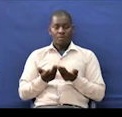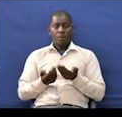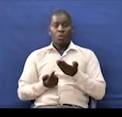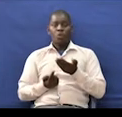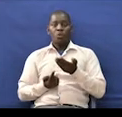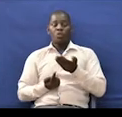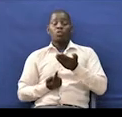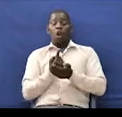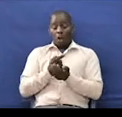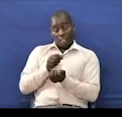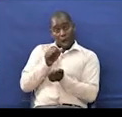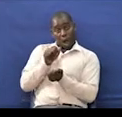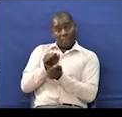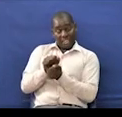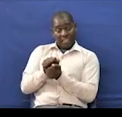objects